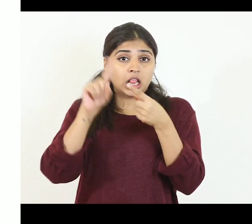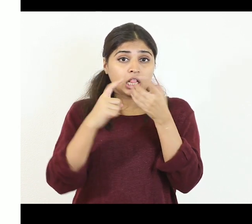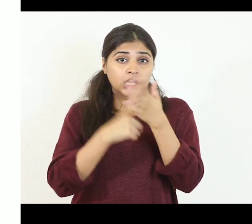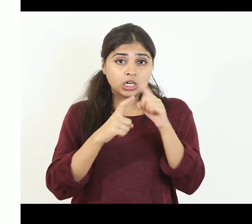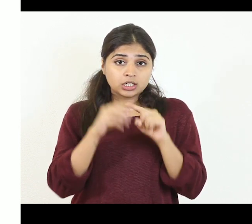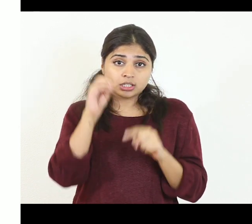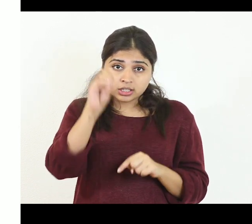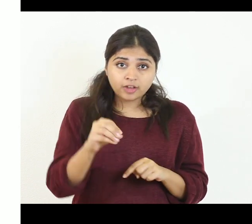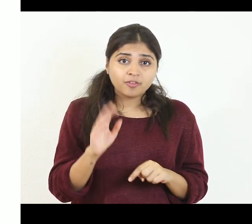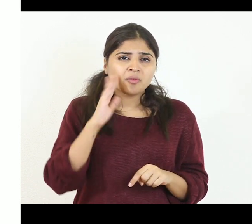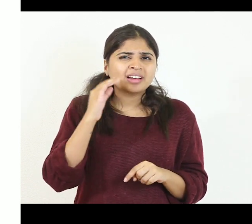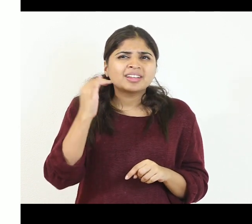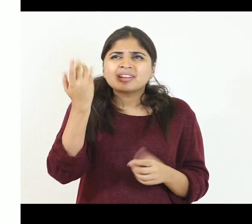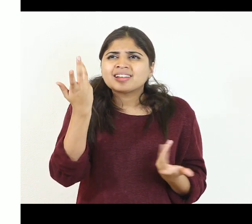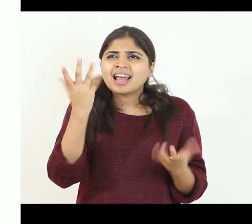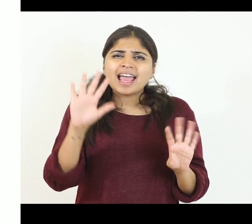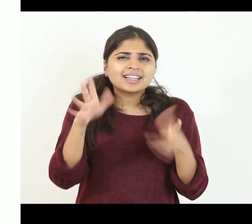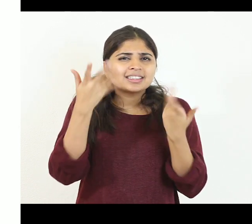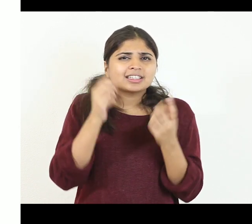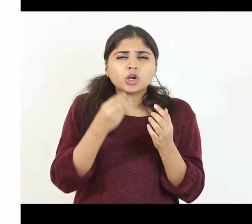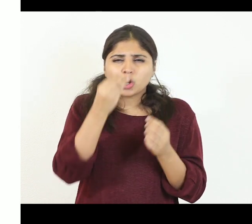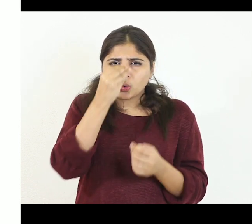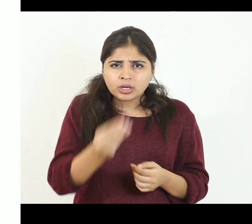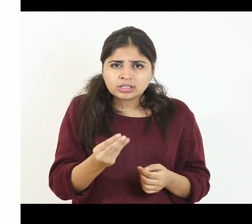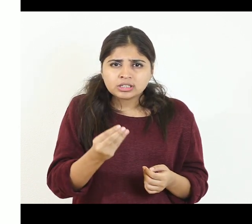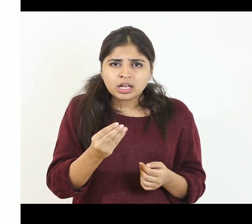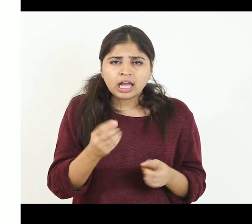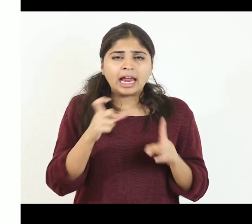requests and database attacks in real time.